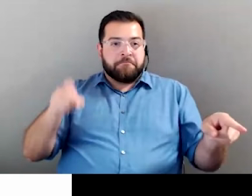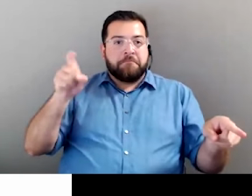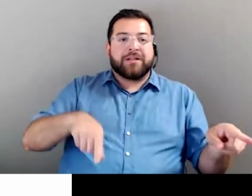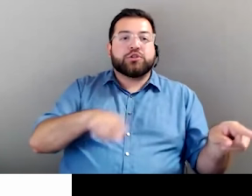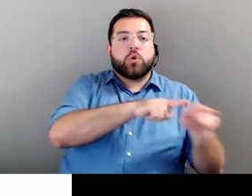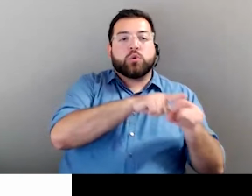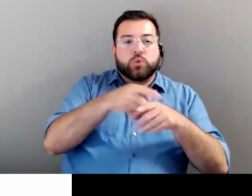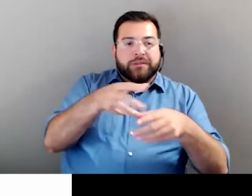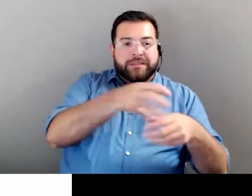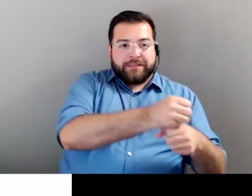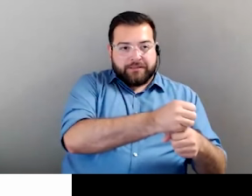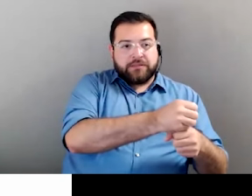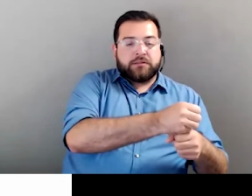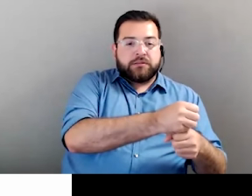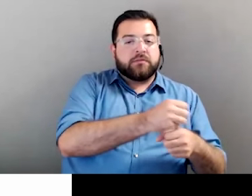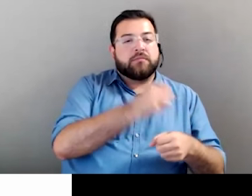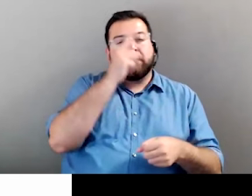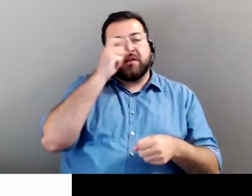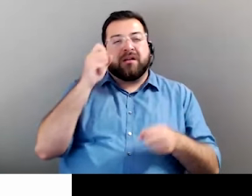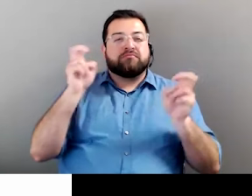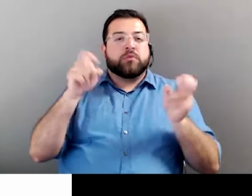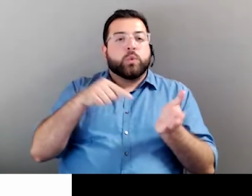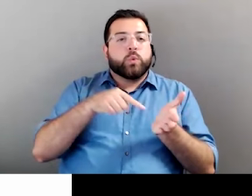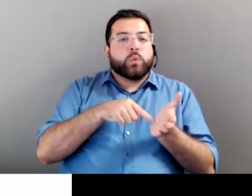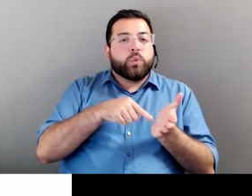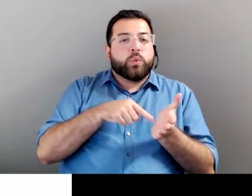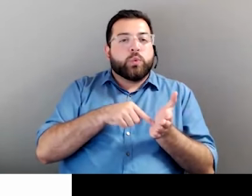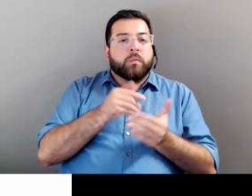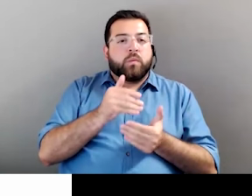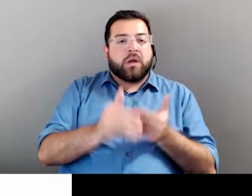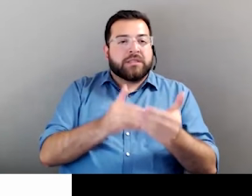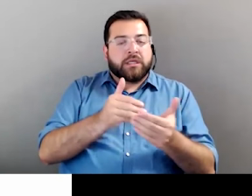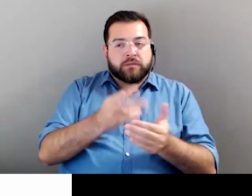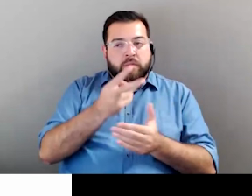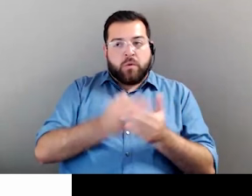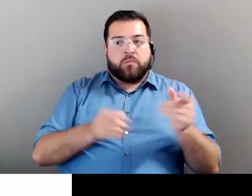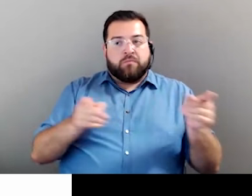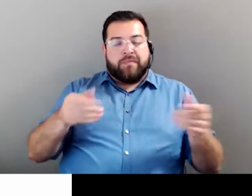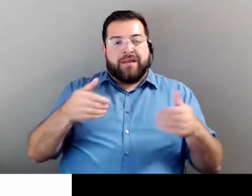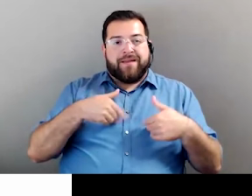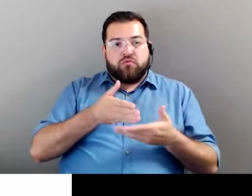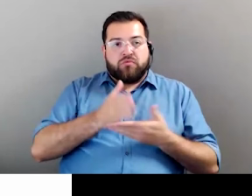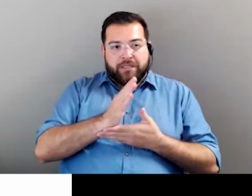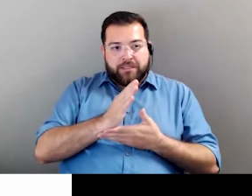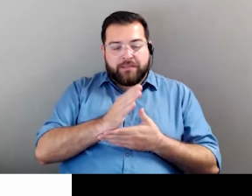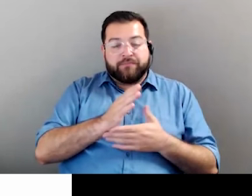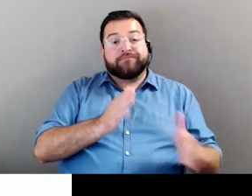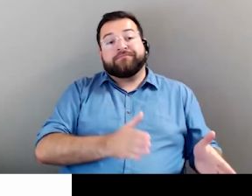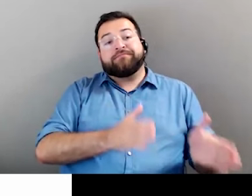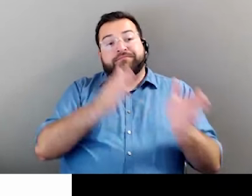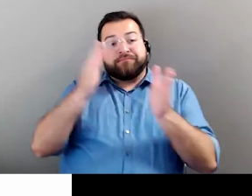because of due process and that they both have rights. And then for criminal cases,